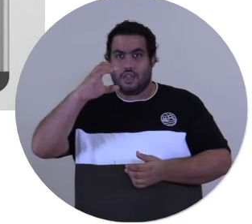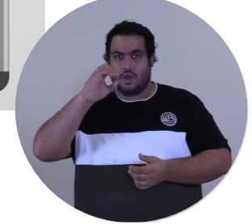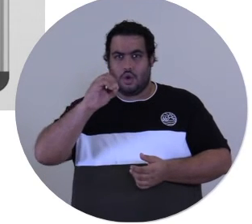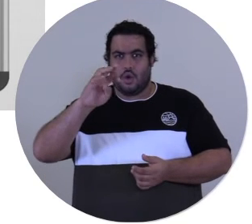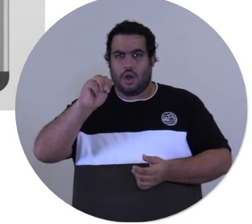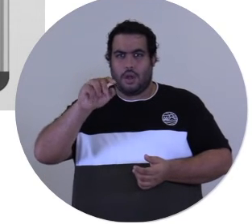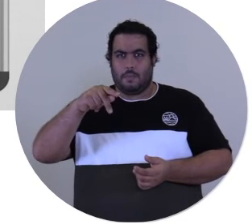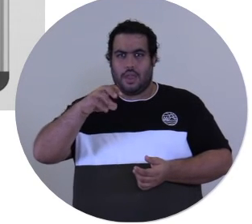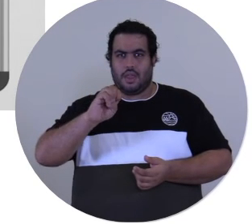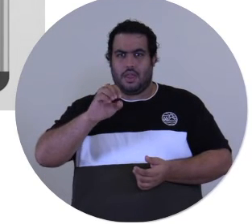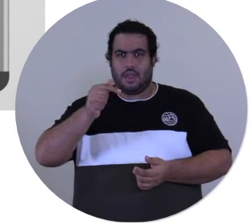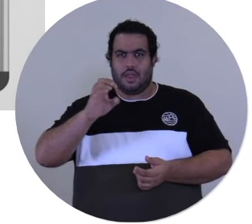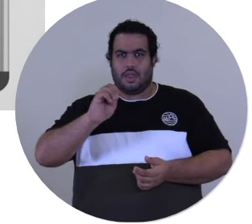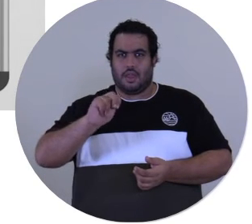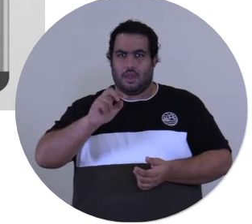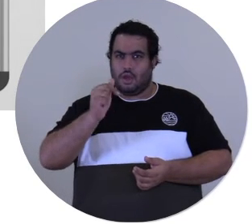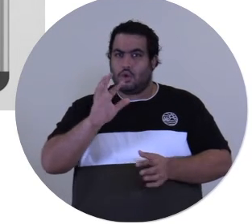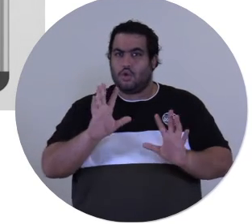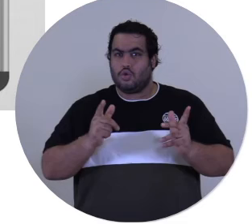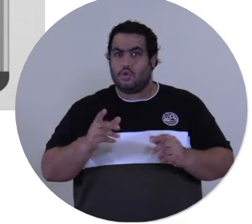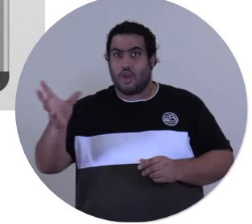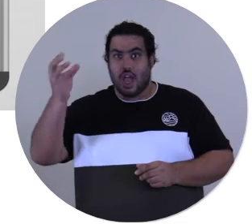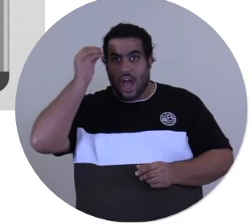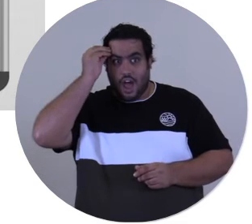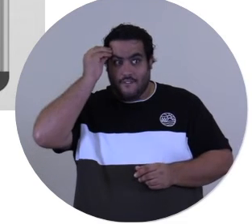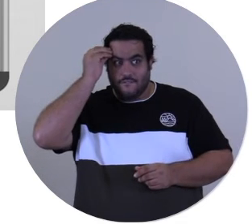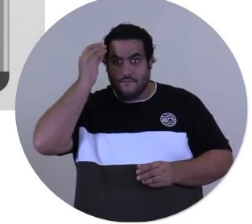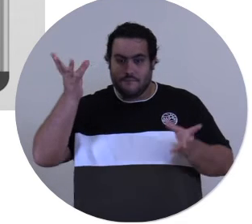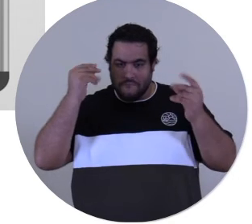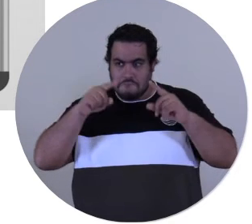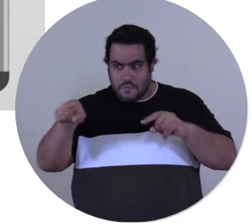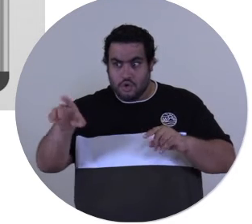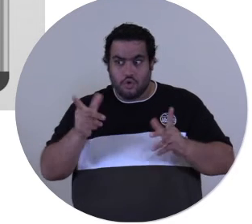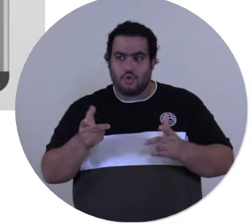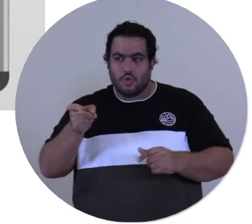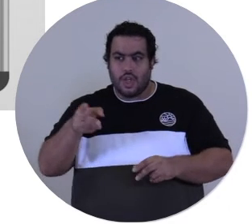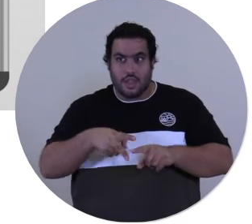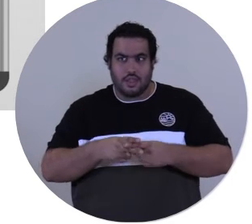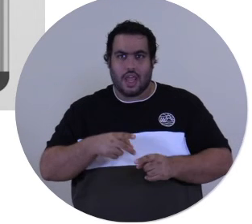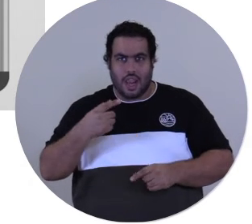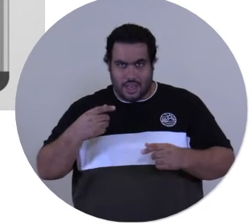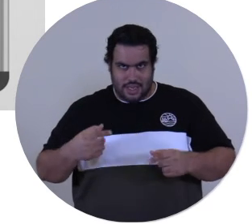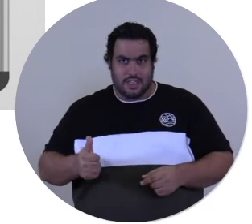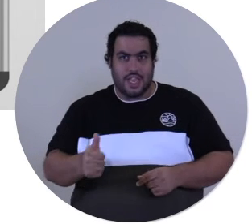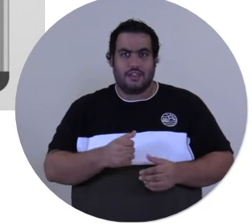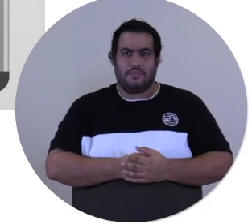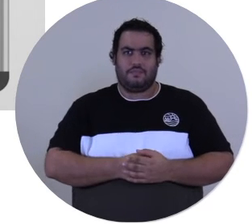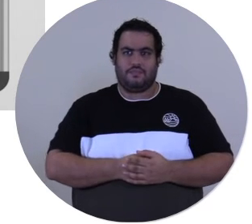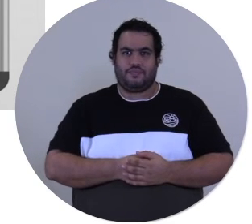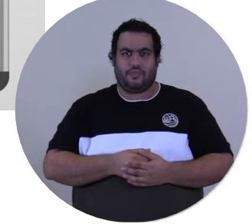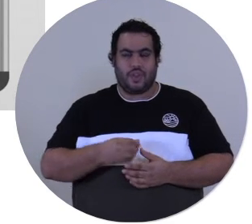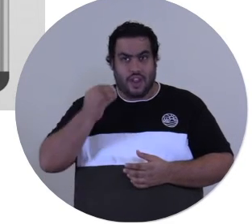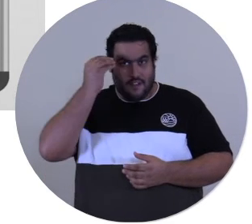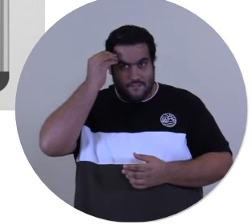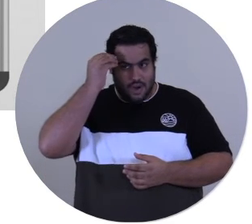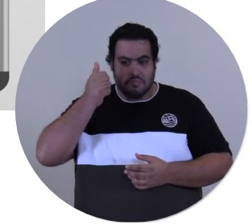Competent means having the necessary ability or skill to do something. For example, there are many